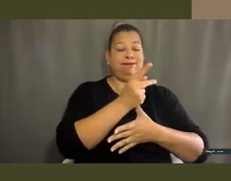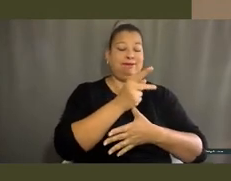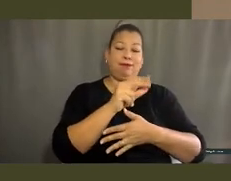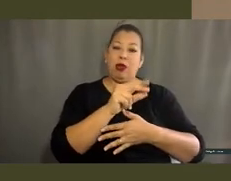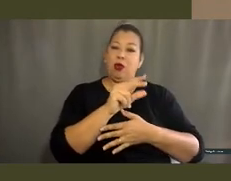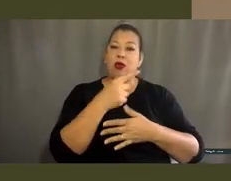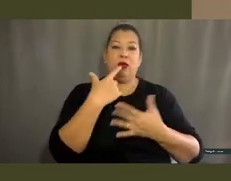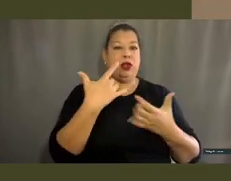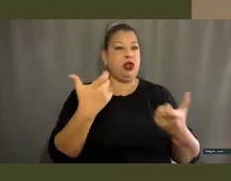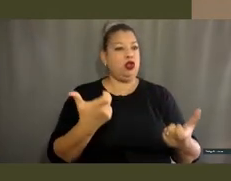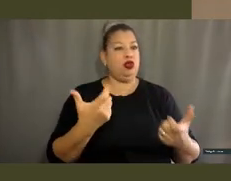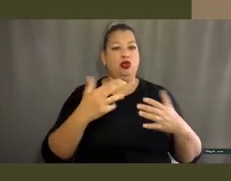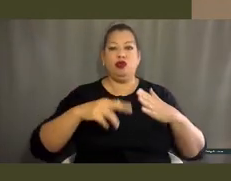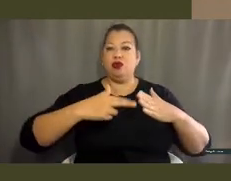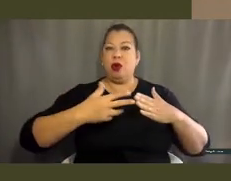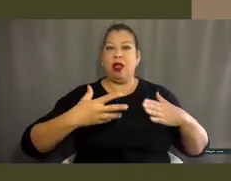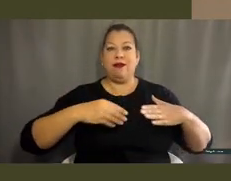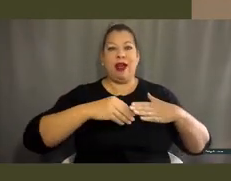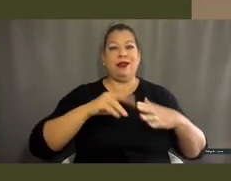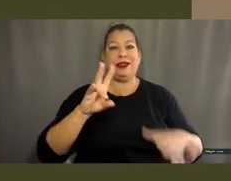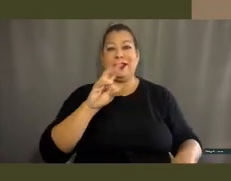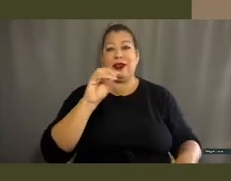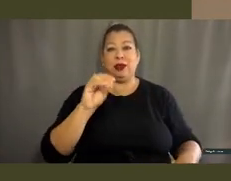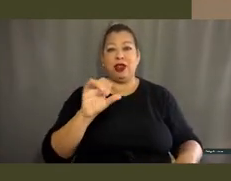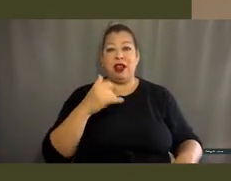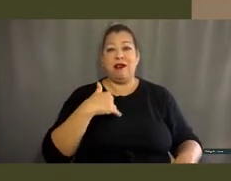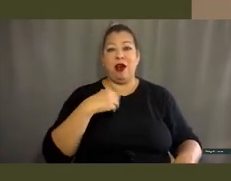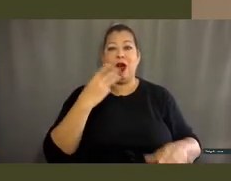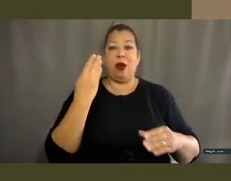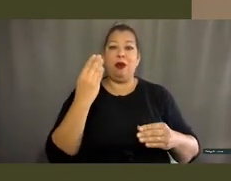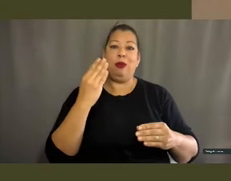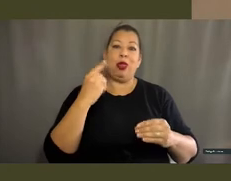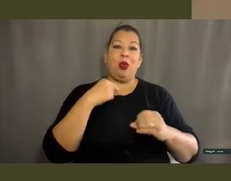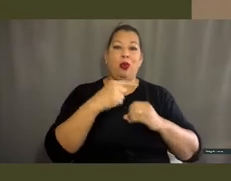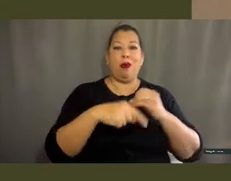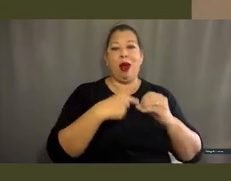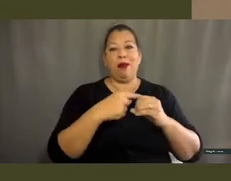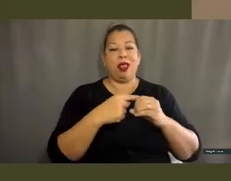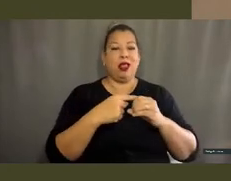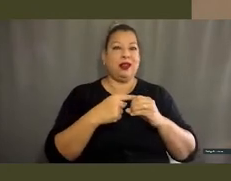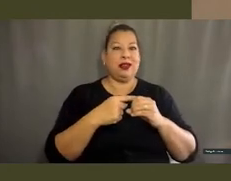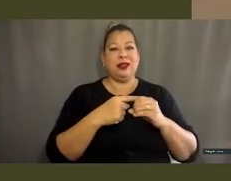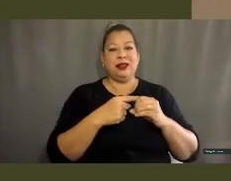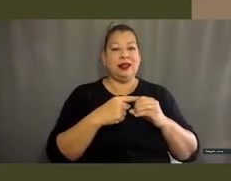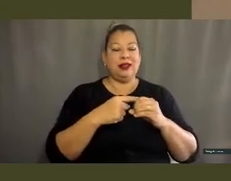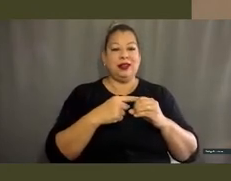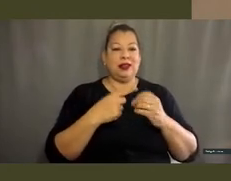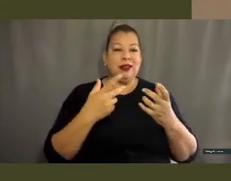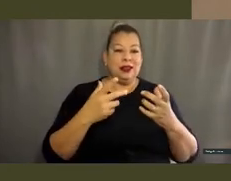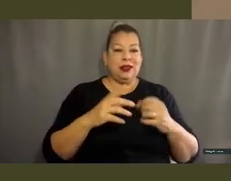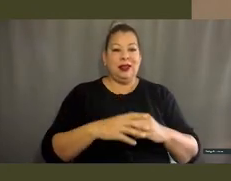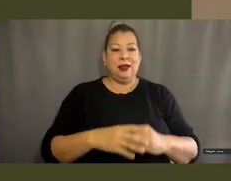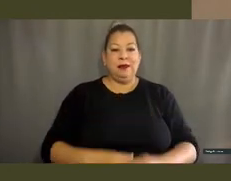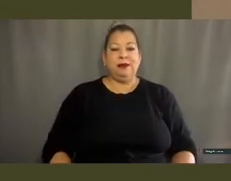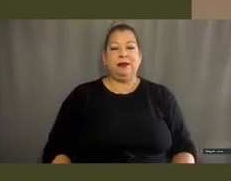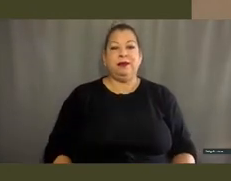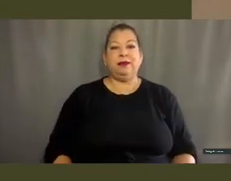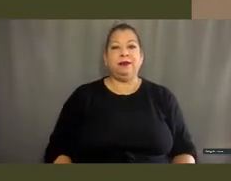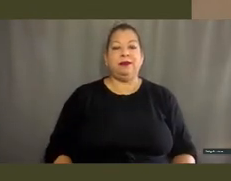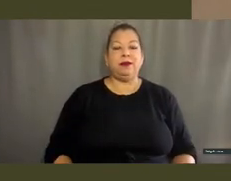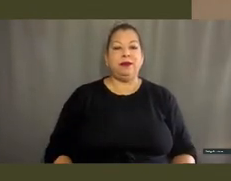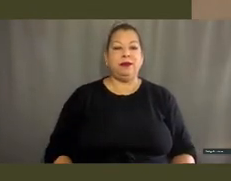plays. And of course, it's 70% of our blue marble. I hasten to remind people we're a blue marble, not a green and brown and white one. So it